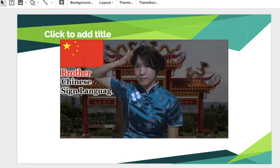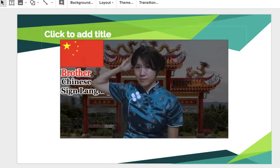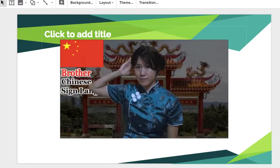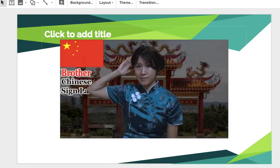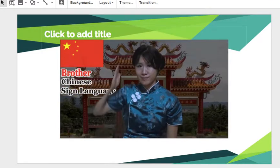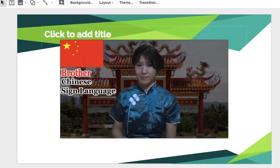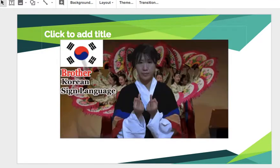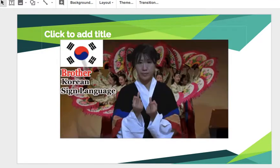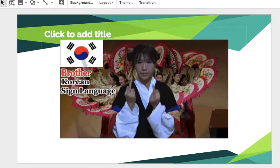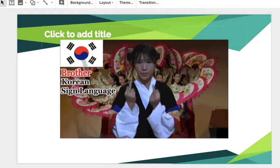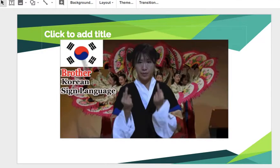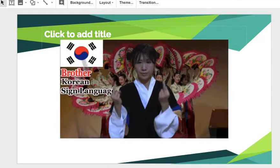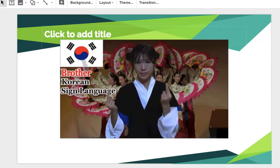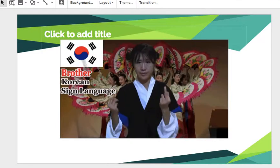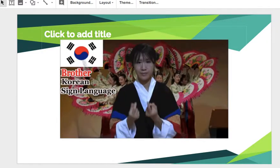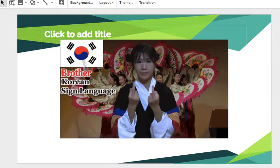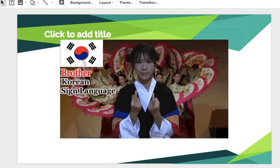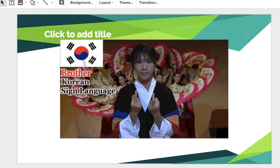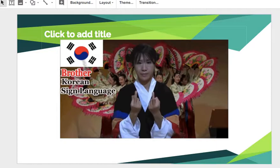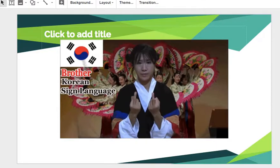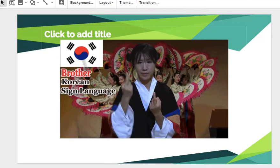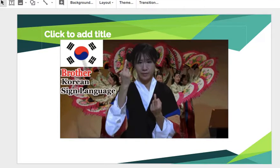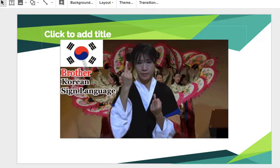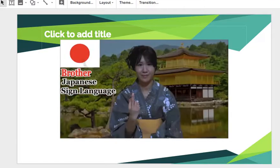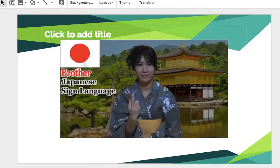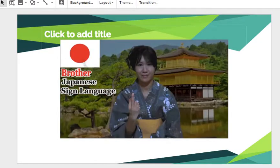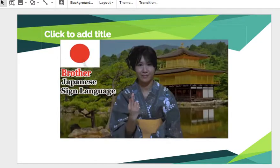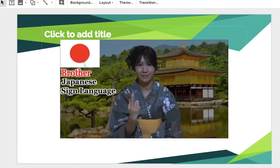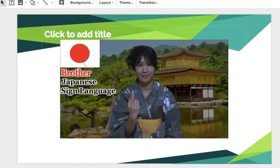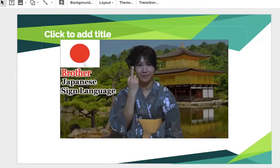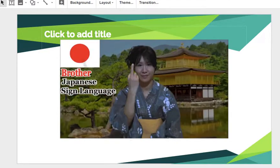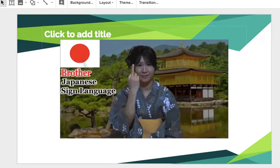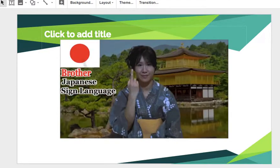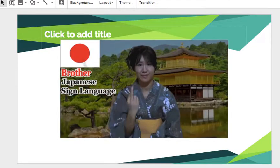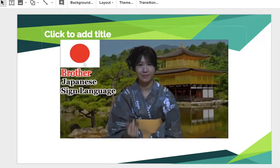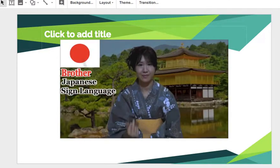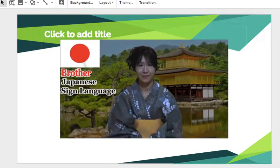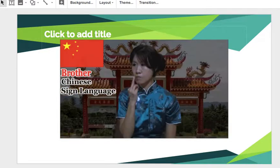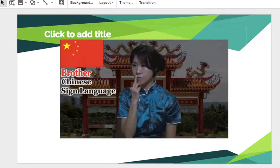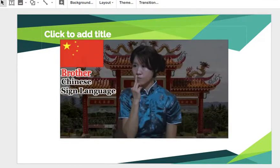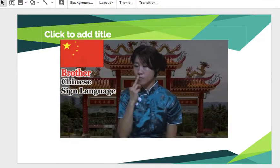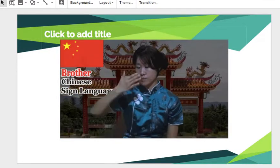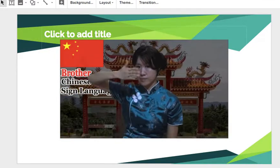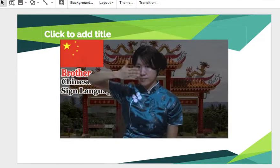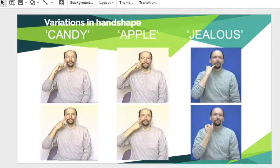in japanese sign language so very very very arbitrary